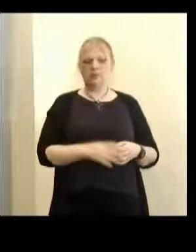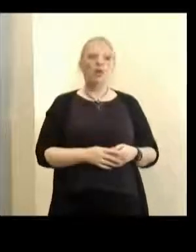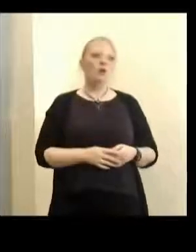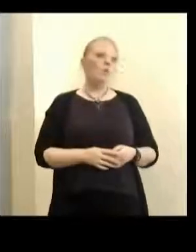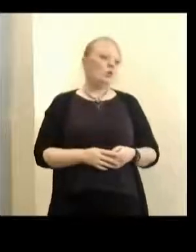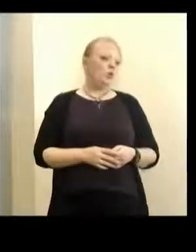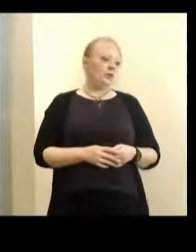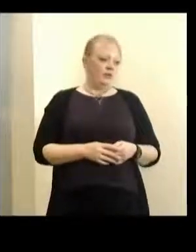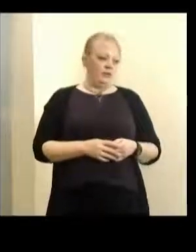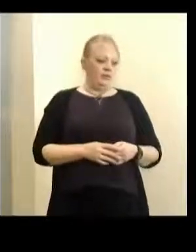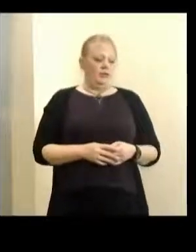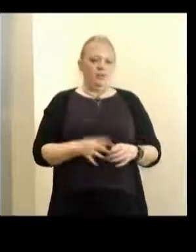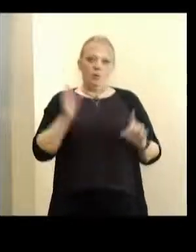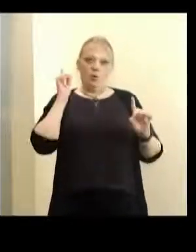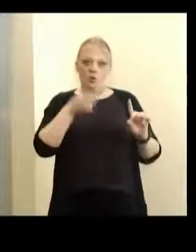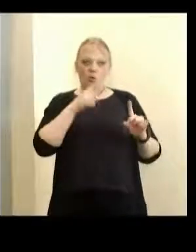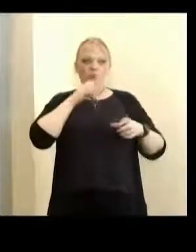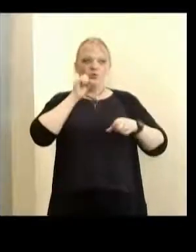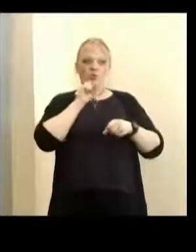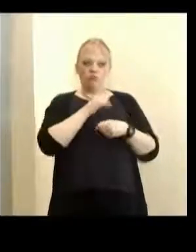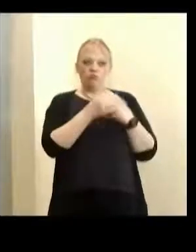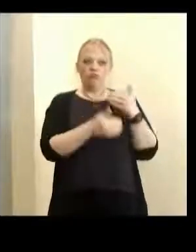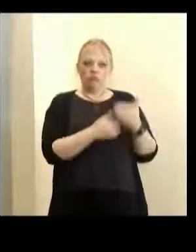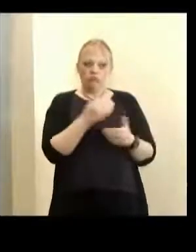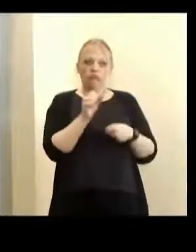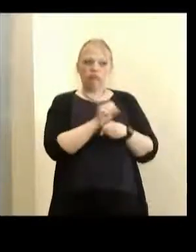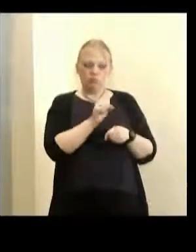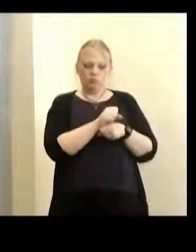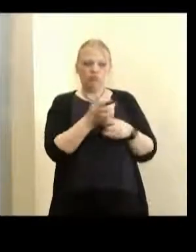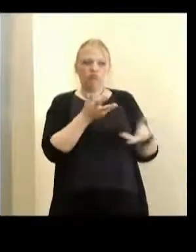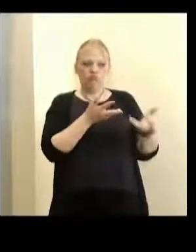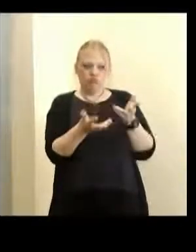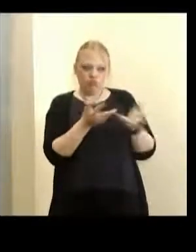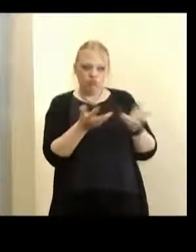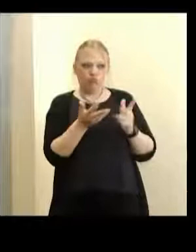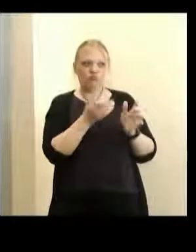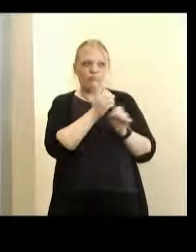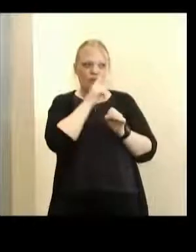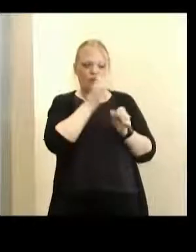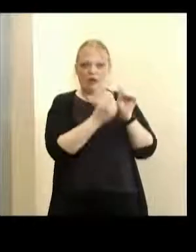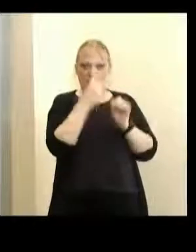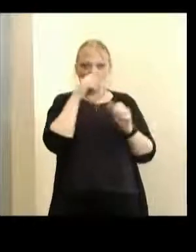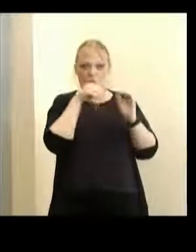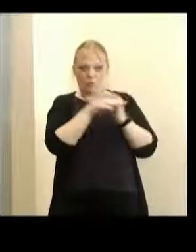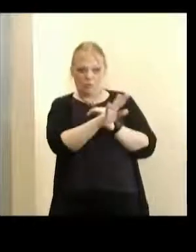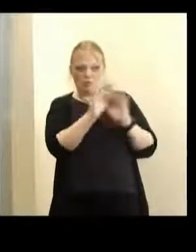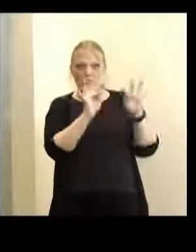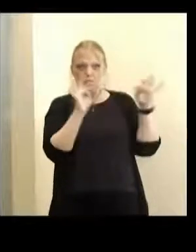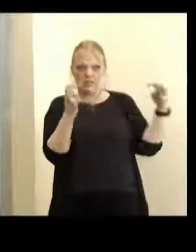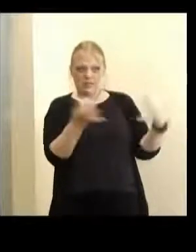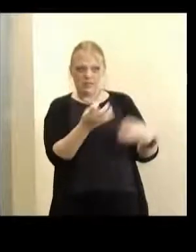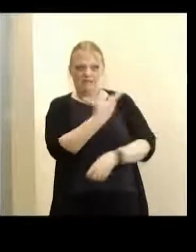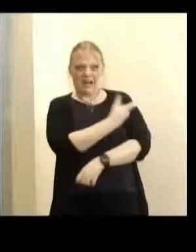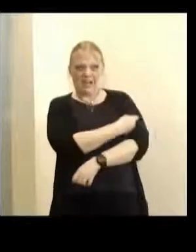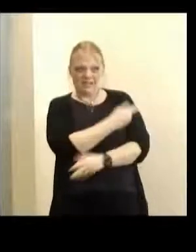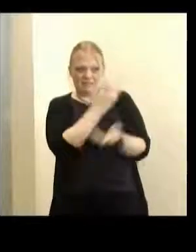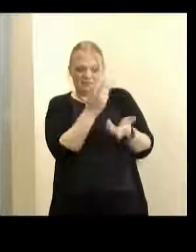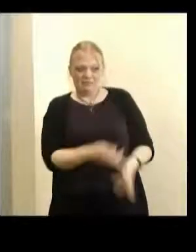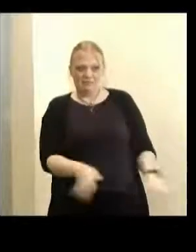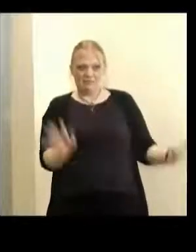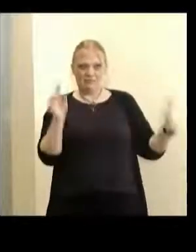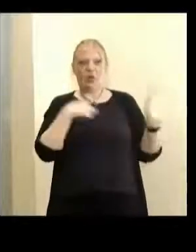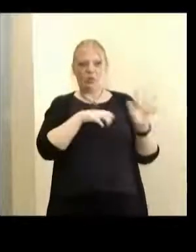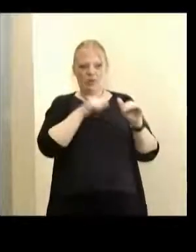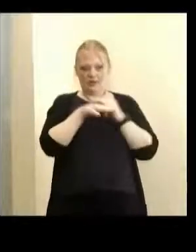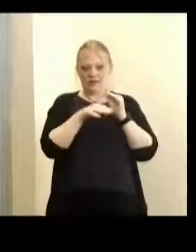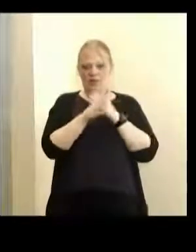goal is to work through this to ensure that everybody who walks in that facility is vaccinated, and we are able to access it through the Excelsior